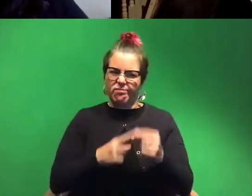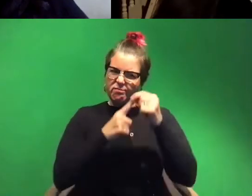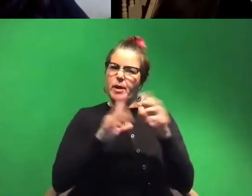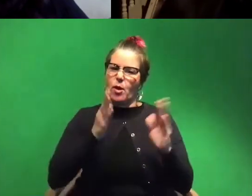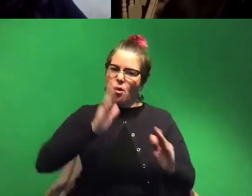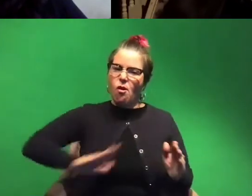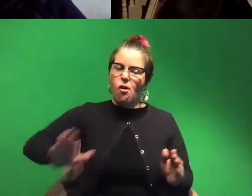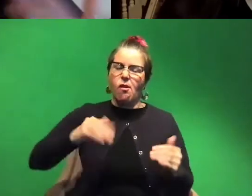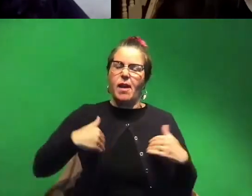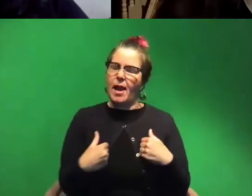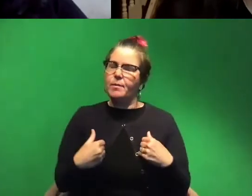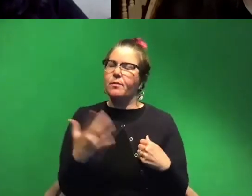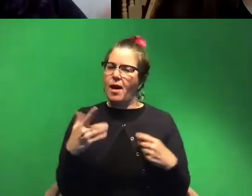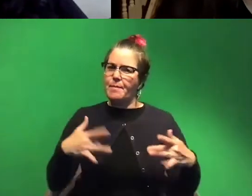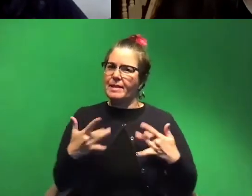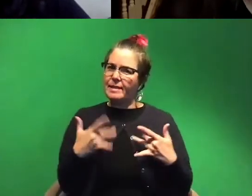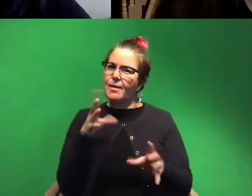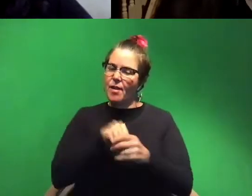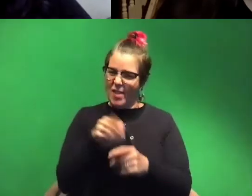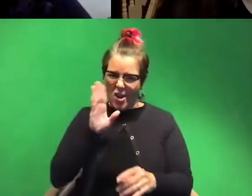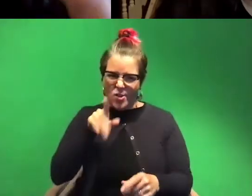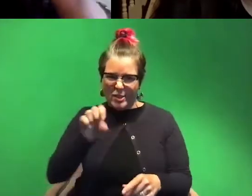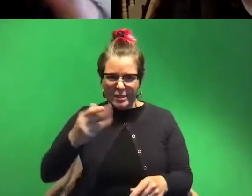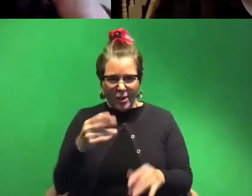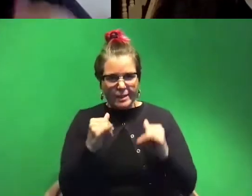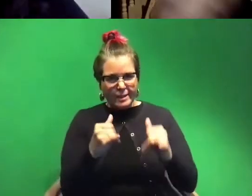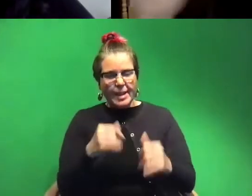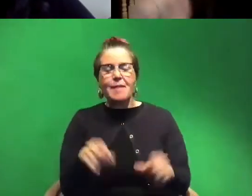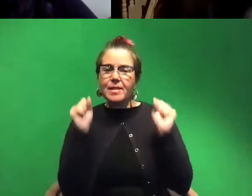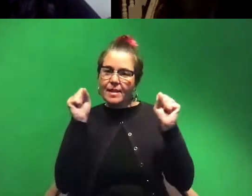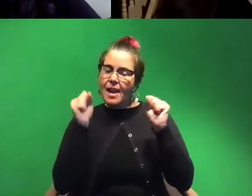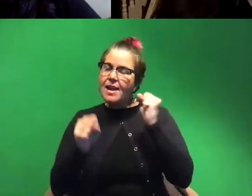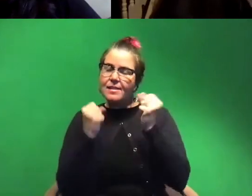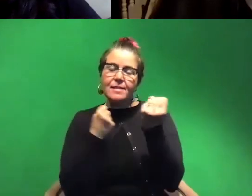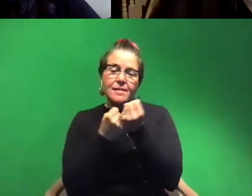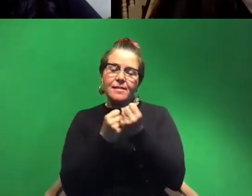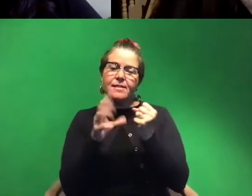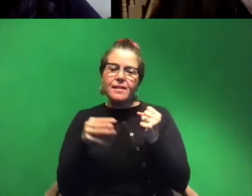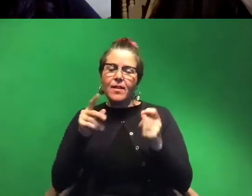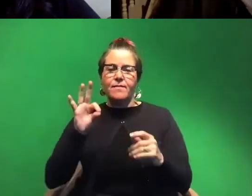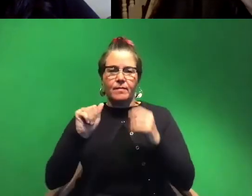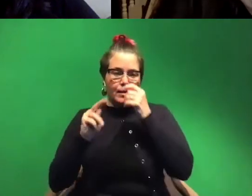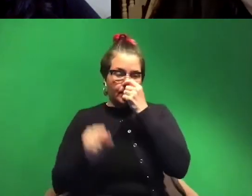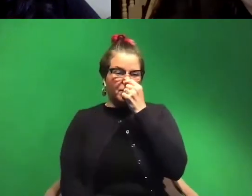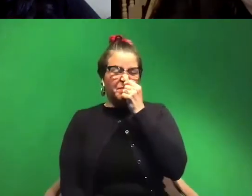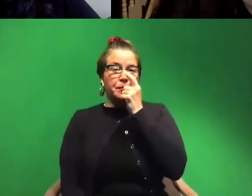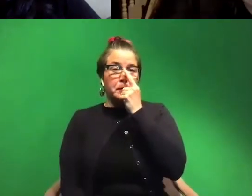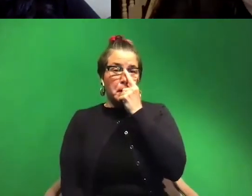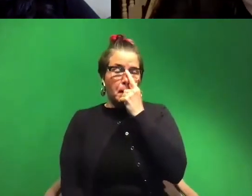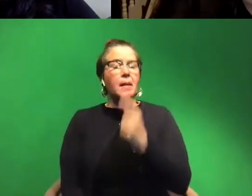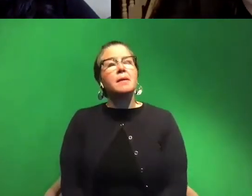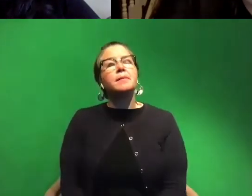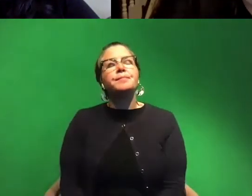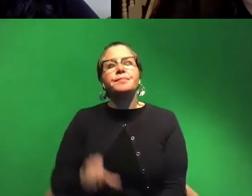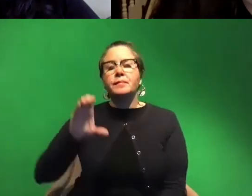we're really excited to study them. I know you study them too, Sarah, so yay, cephalopod fans. And